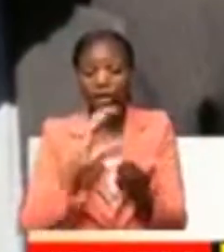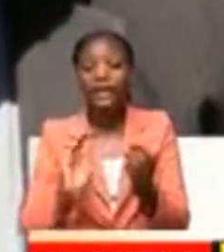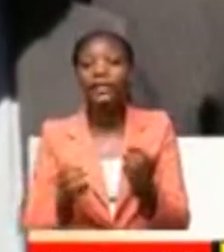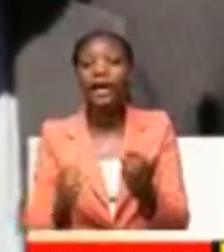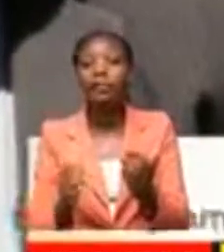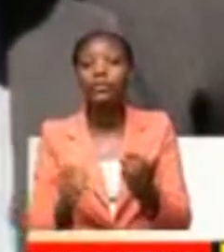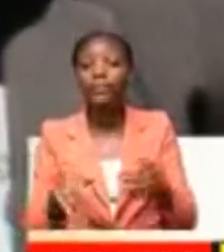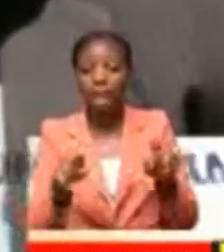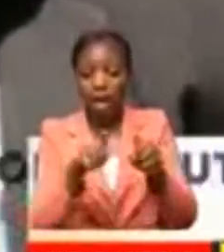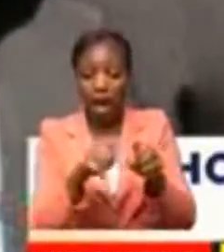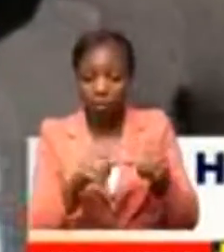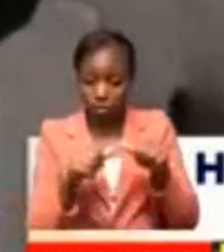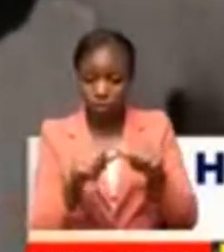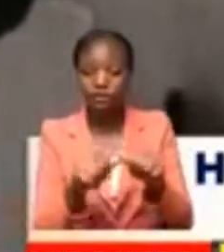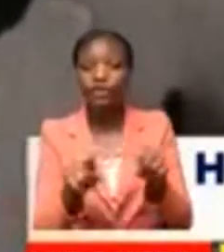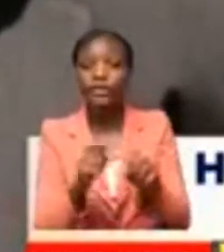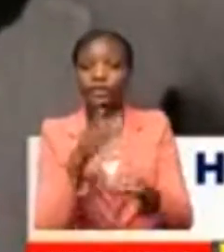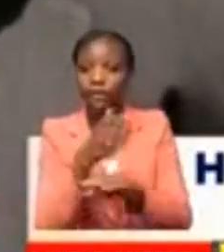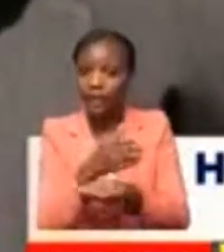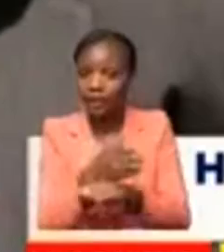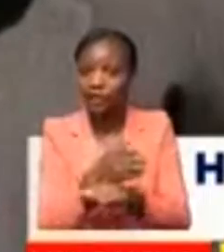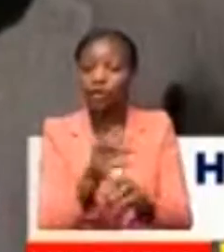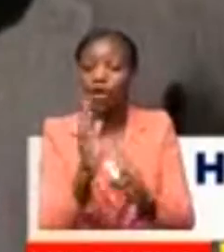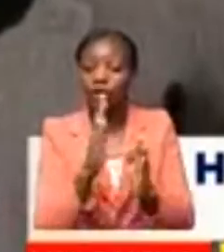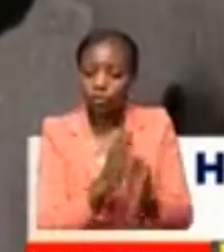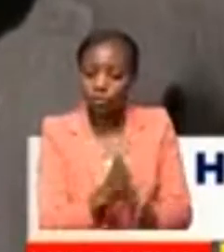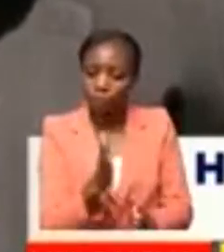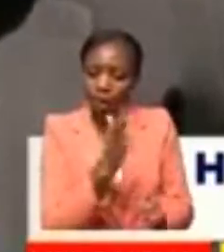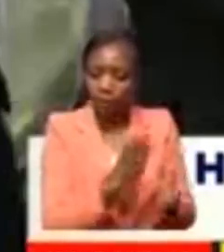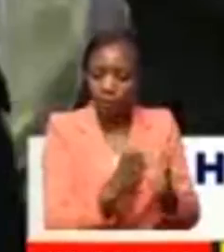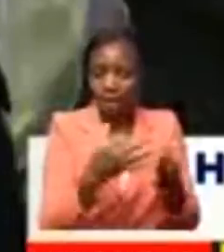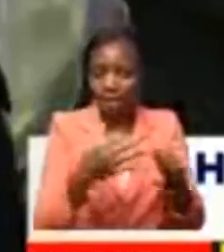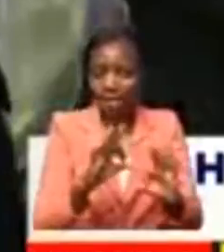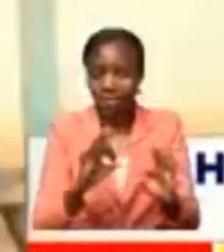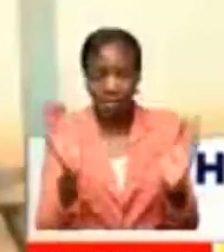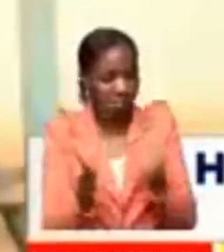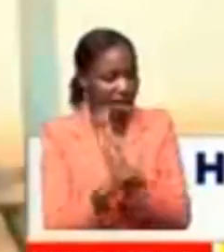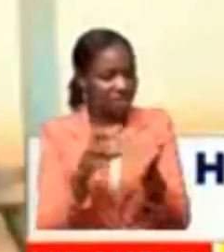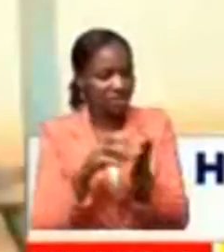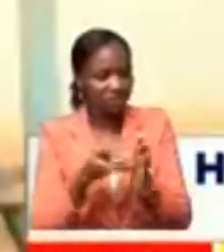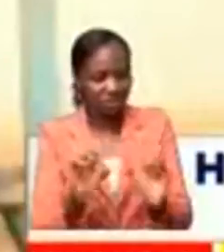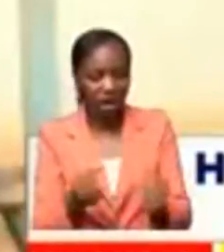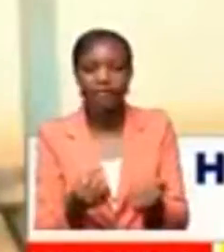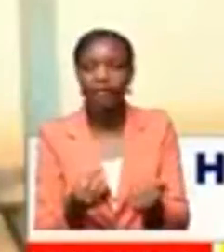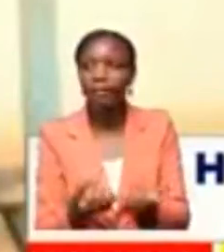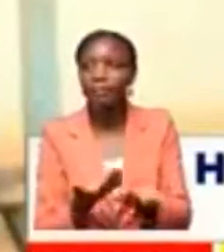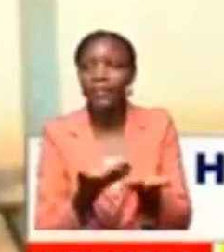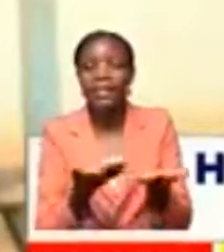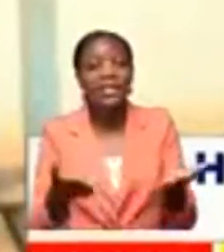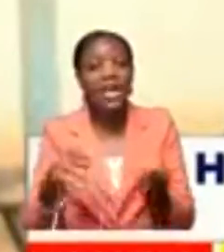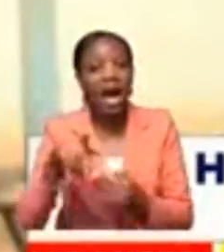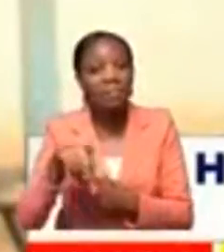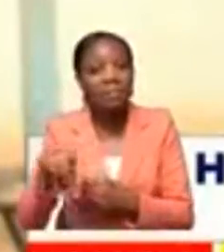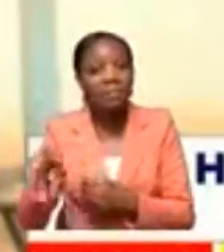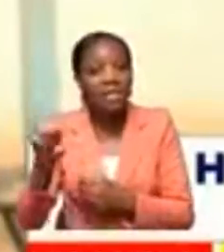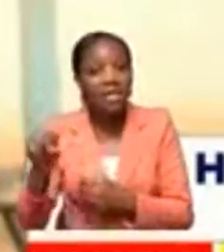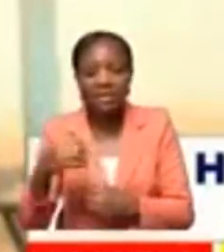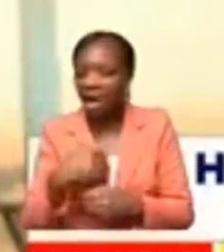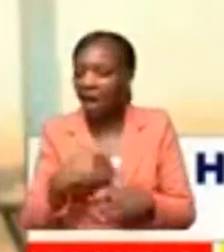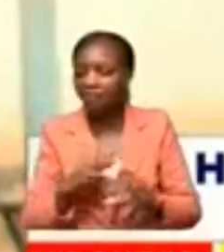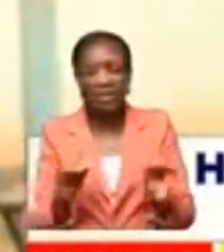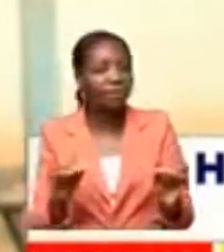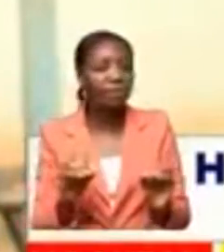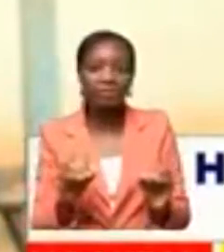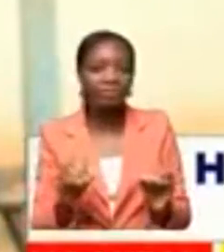also moving in that direction of preparing in case of the worst case scenario. Kuna PPEs, hatu hizo maski ambazo tunaona hapa ni wale